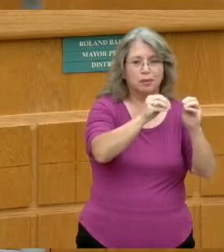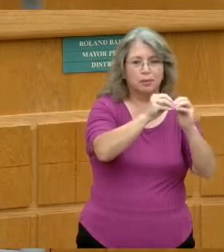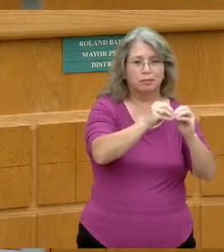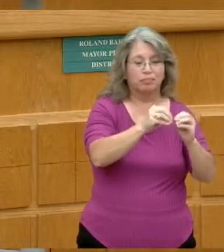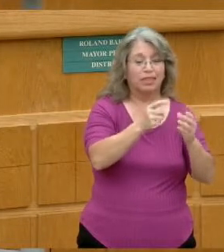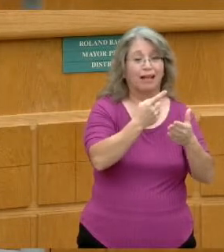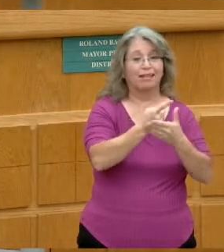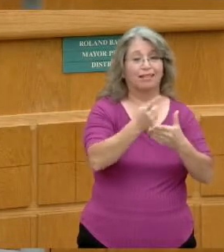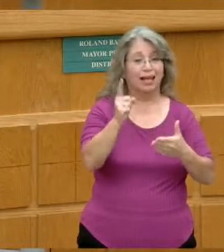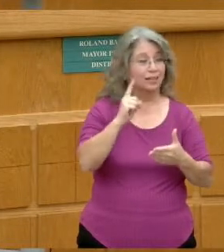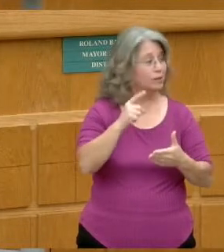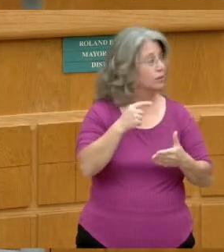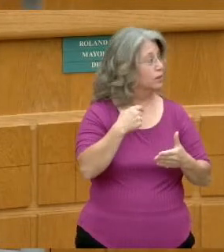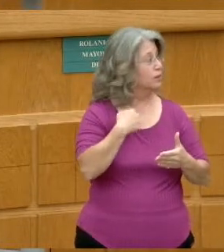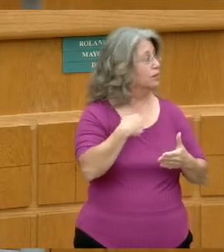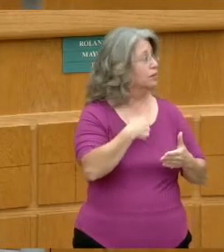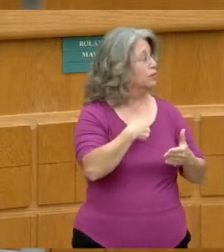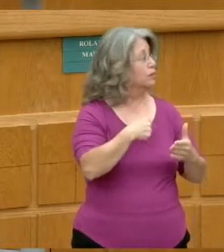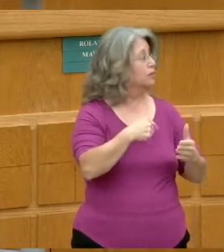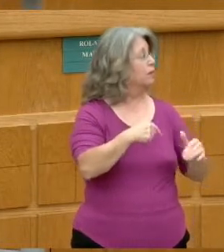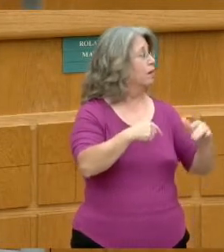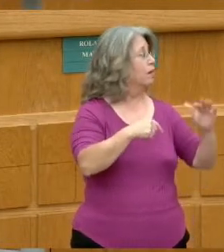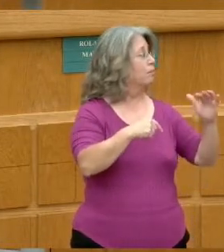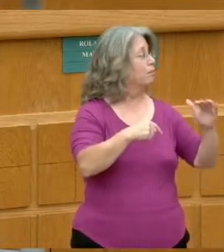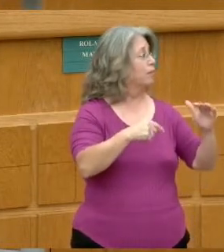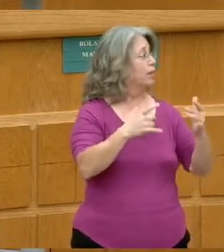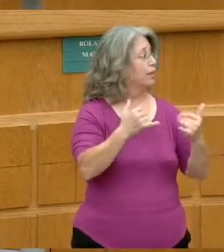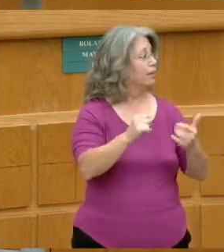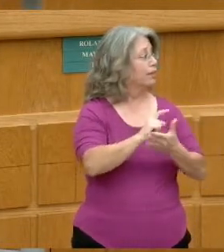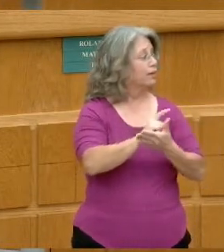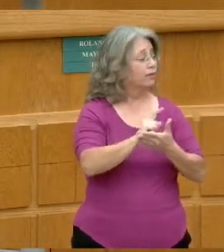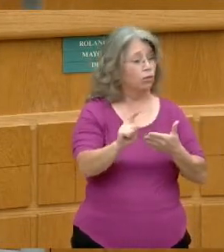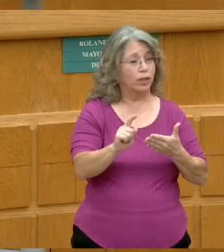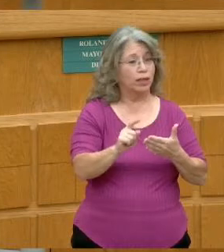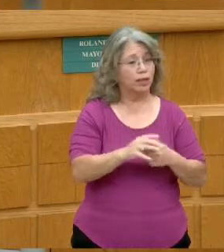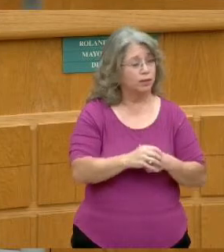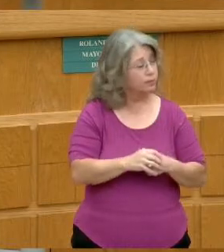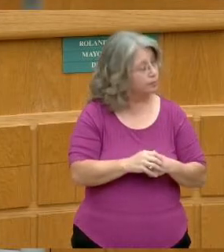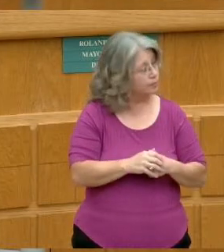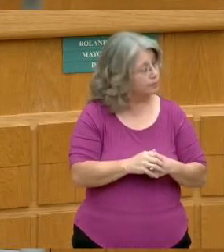kind of over in this region. And now this week, what you're seeing right here